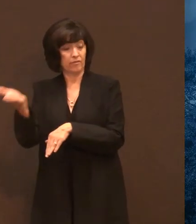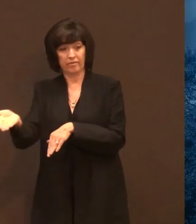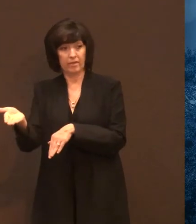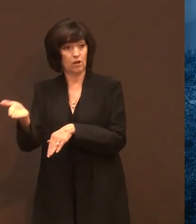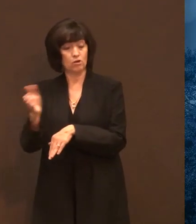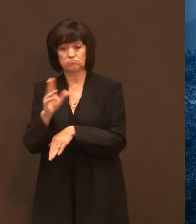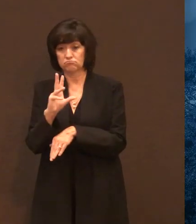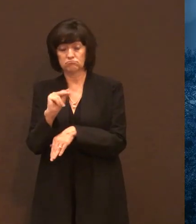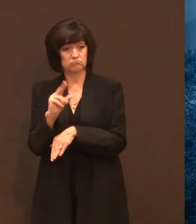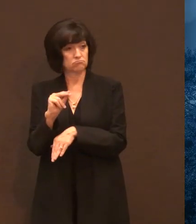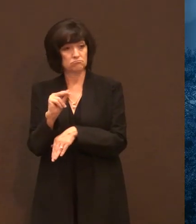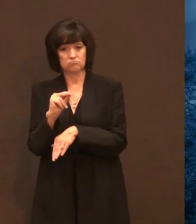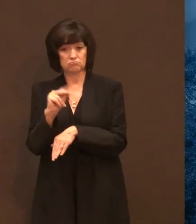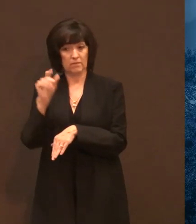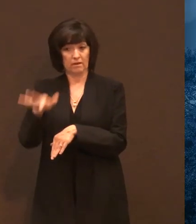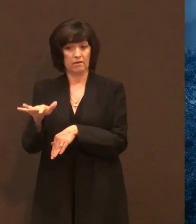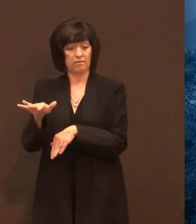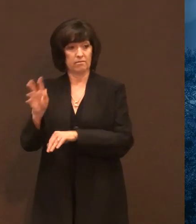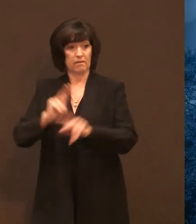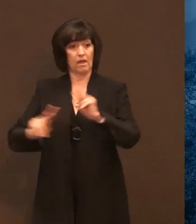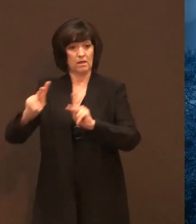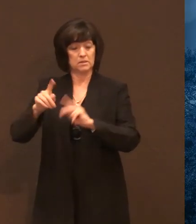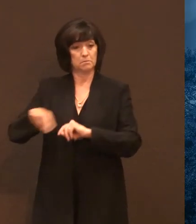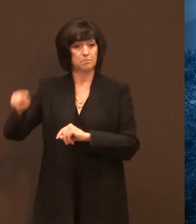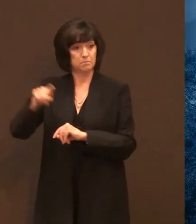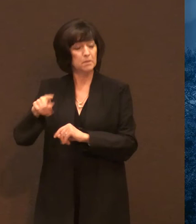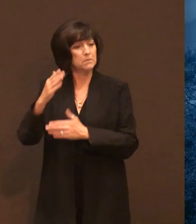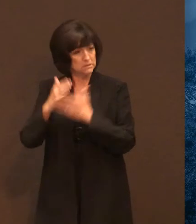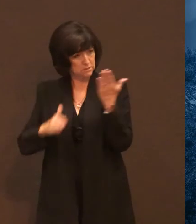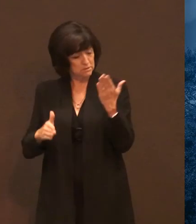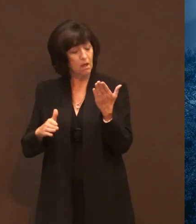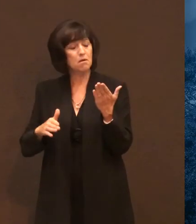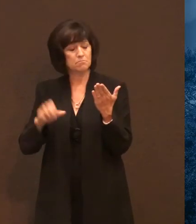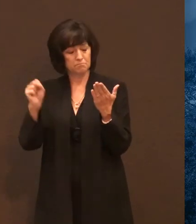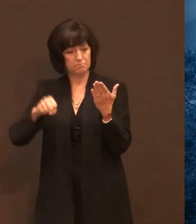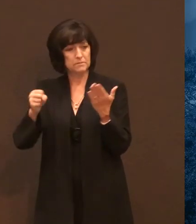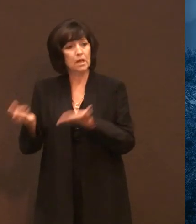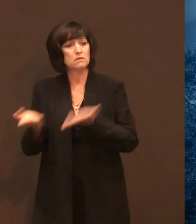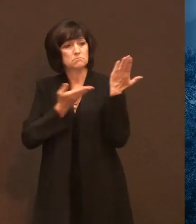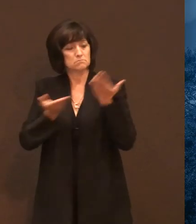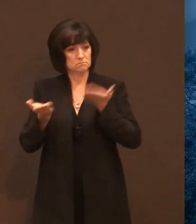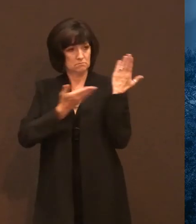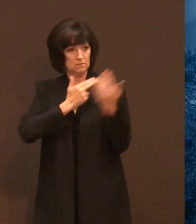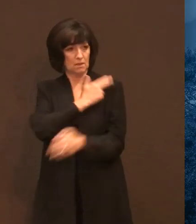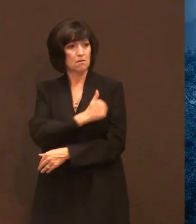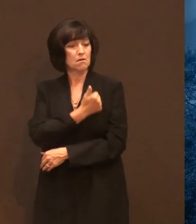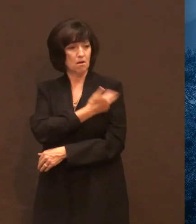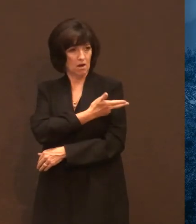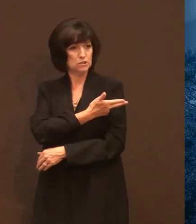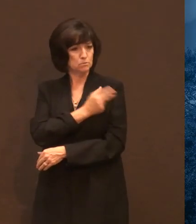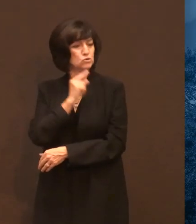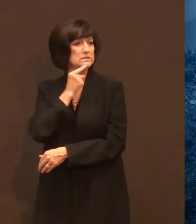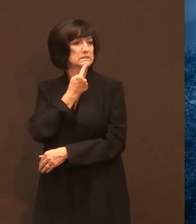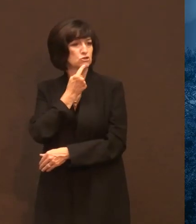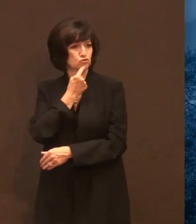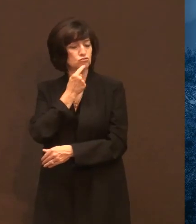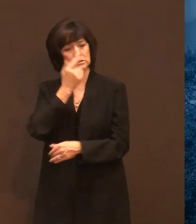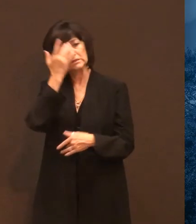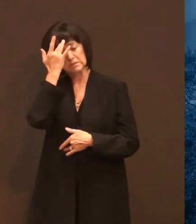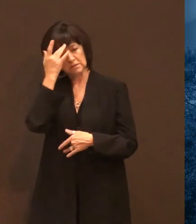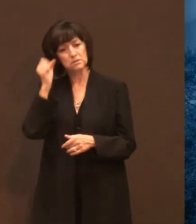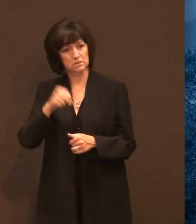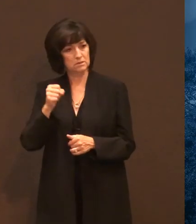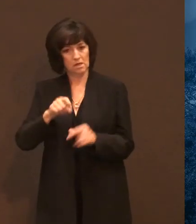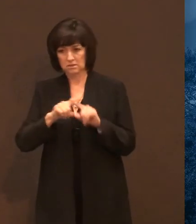that community and that demographic. Fair number of hospitalizations for sure, but we've not seen much since then. What